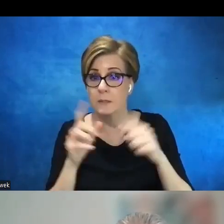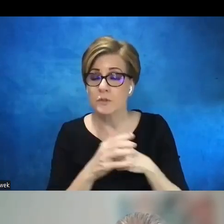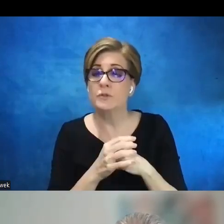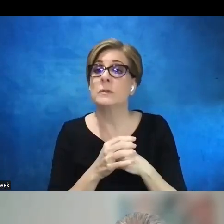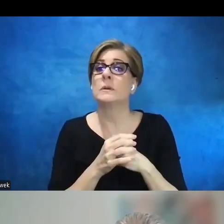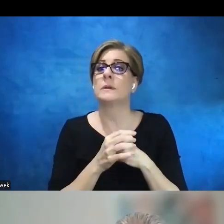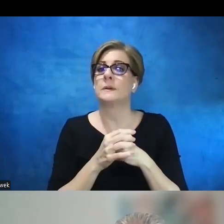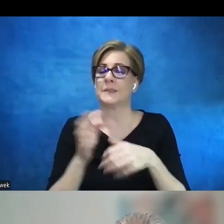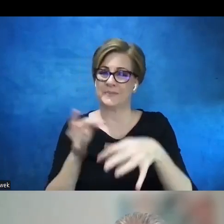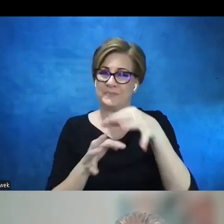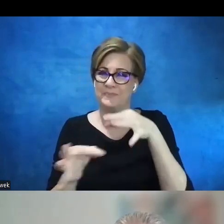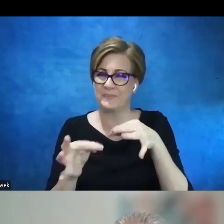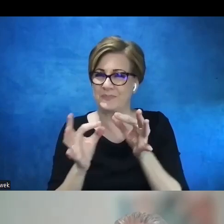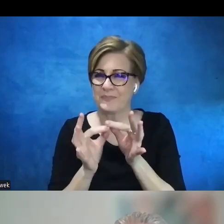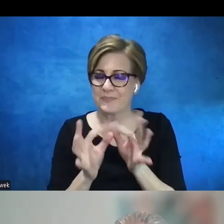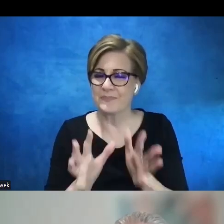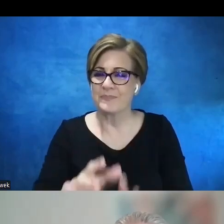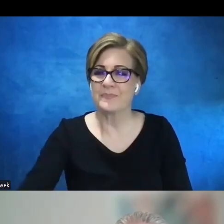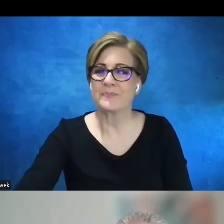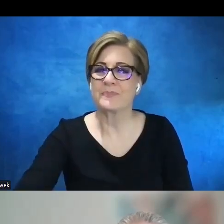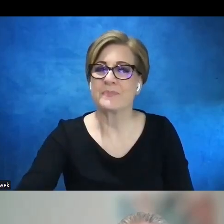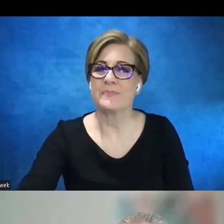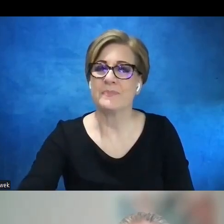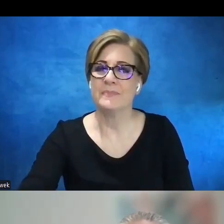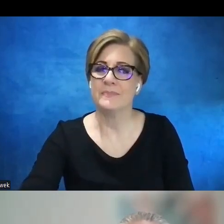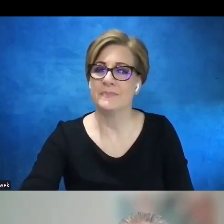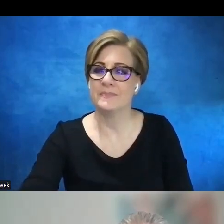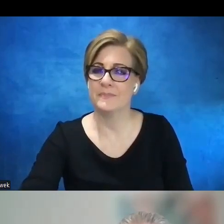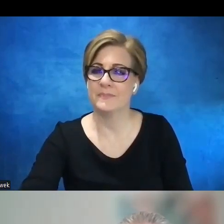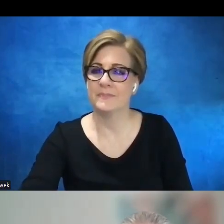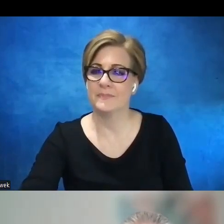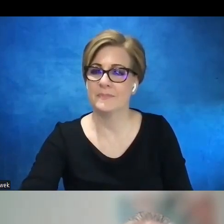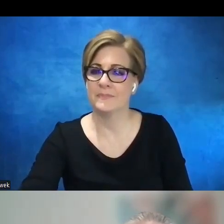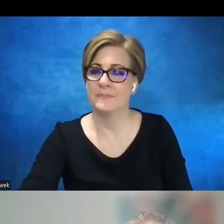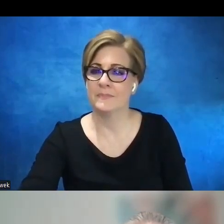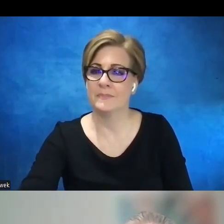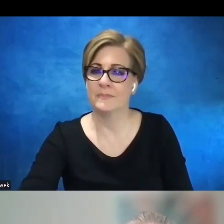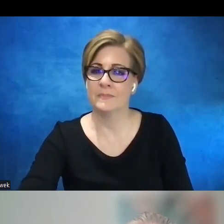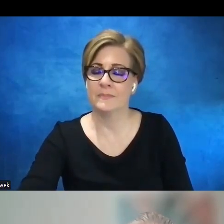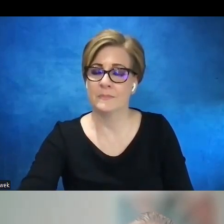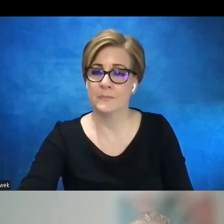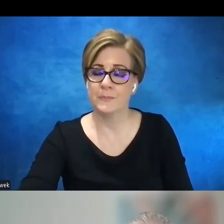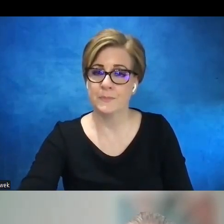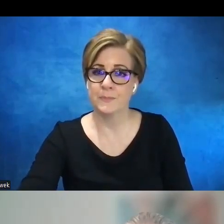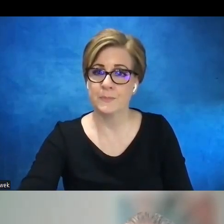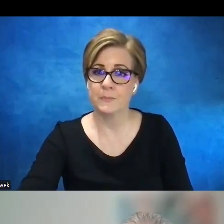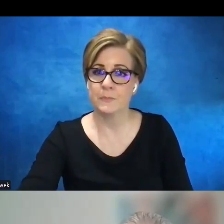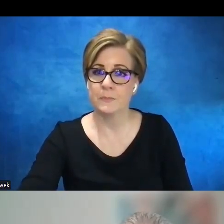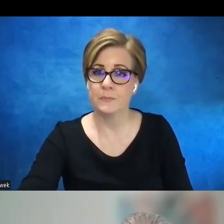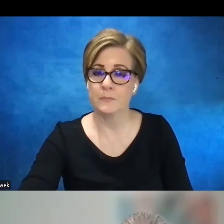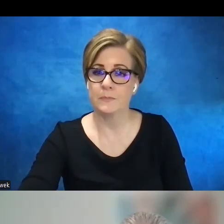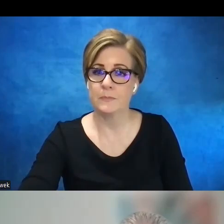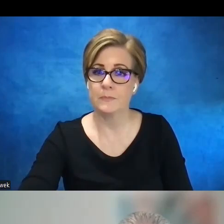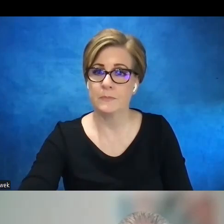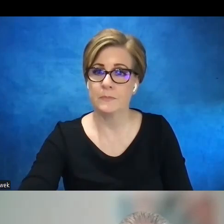has a framework that we adopted with permission from the National Conference of State Legislators. The thinking being, let's develop a